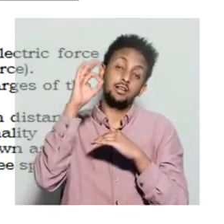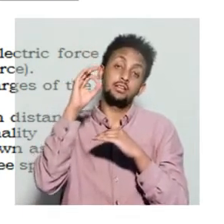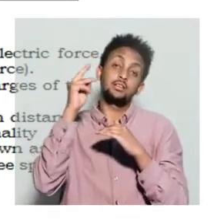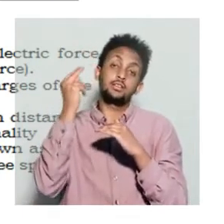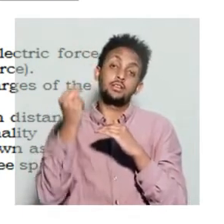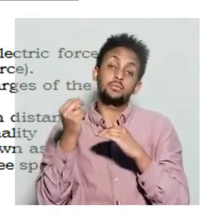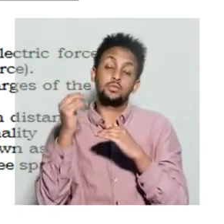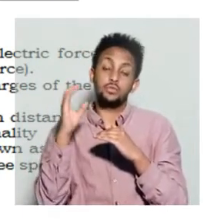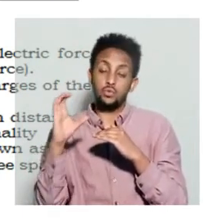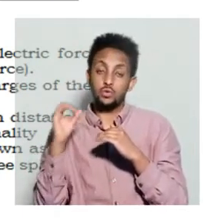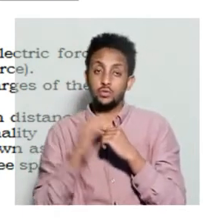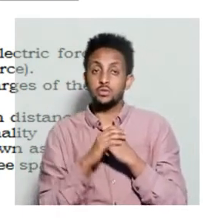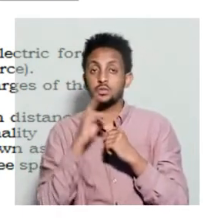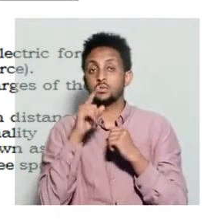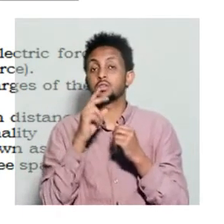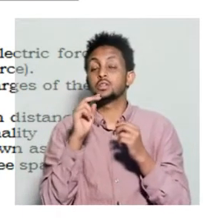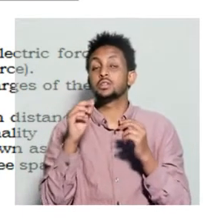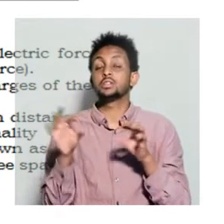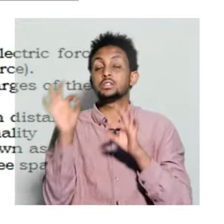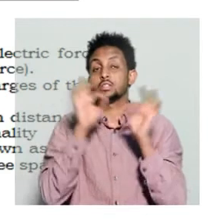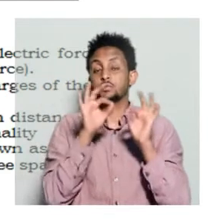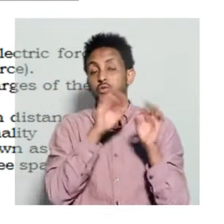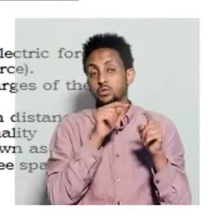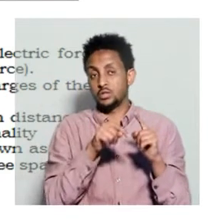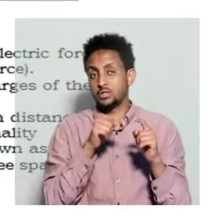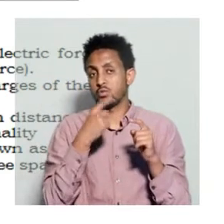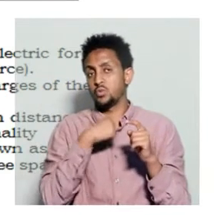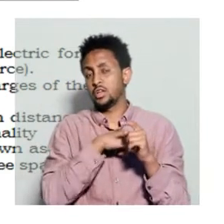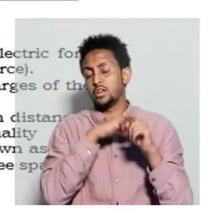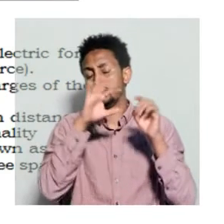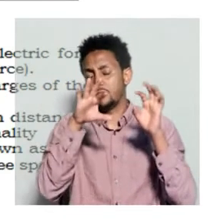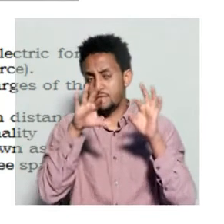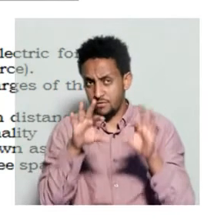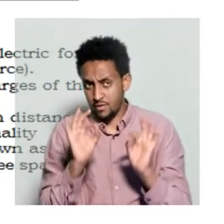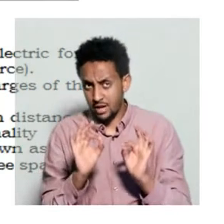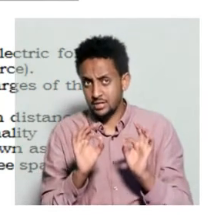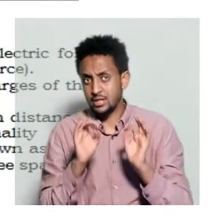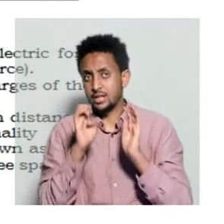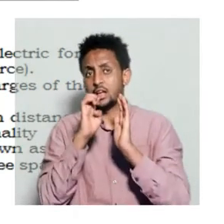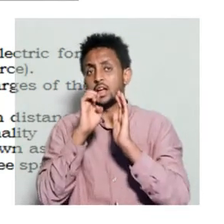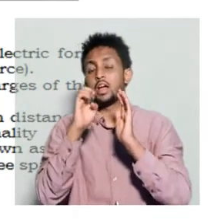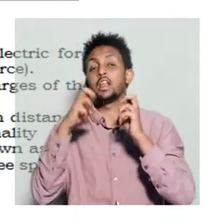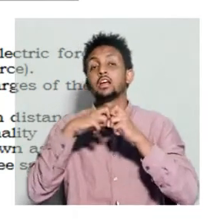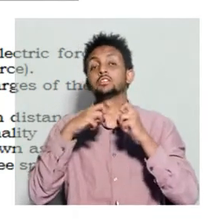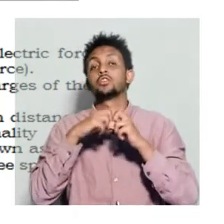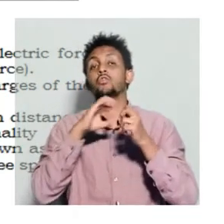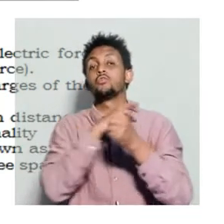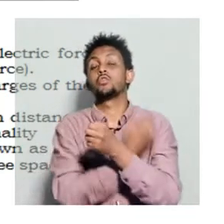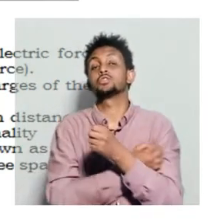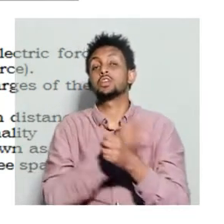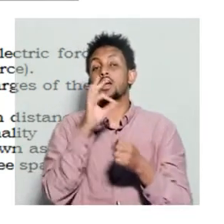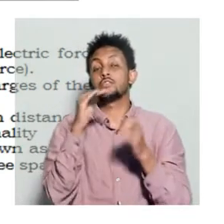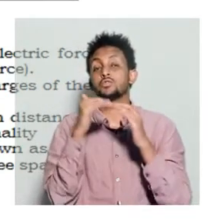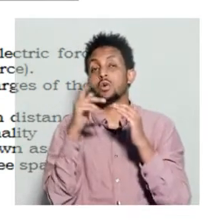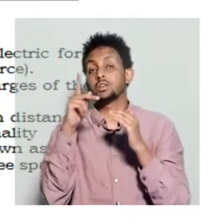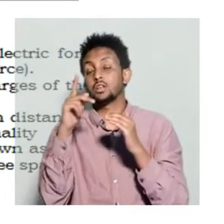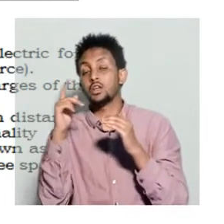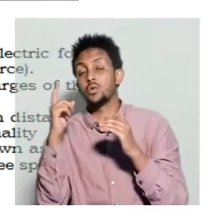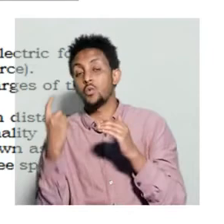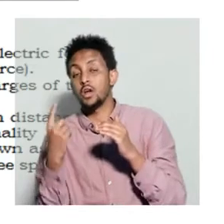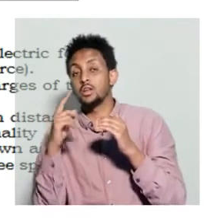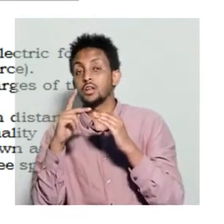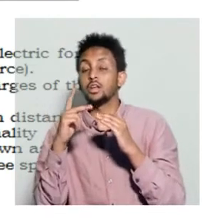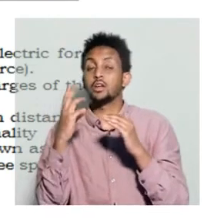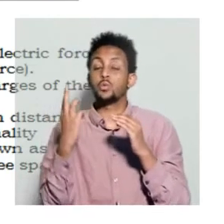per Coulomb squared. So if you substitute here, you can find the electrostatic force F is equals to K times Q1